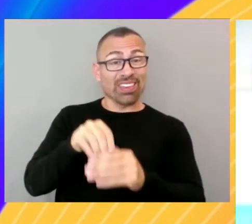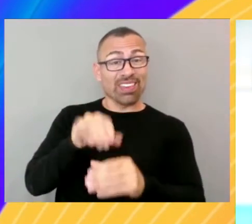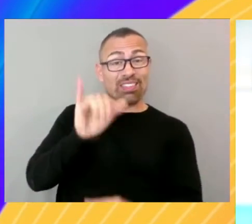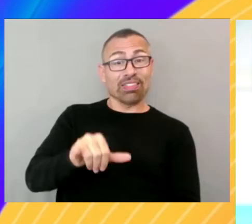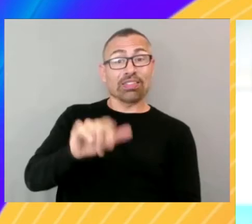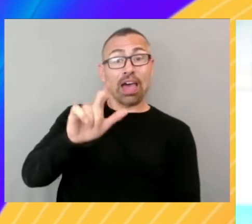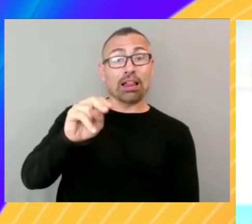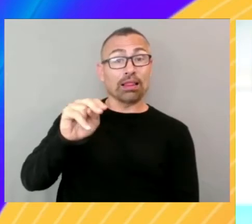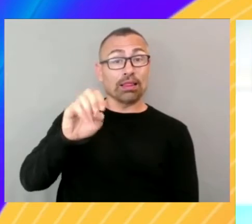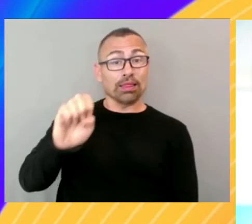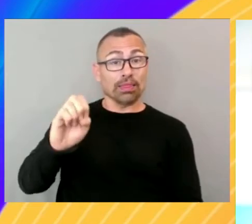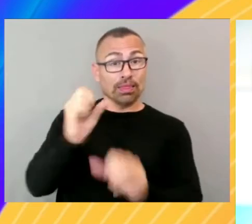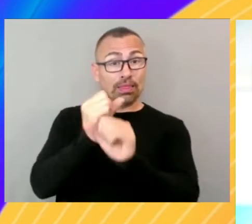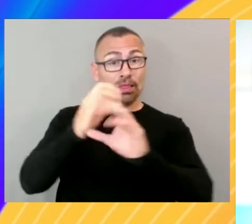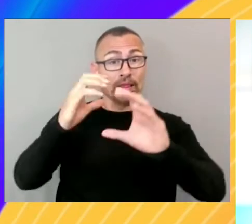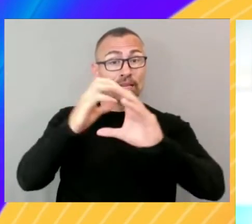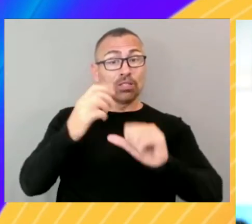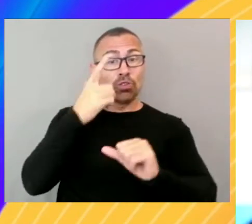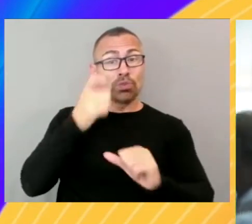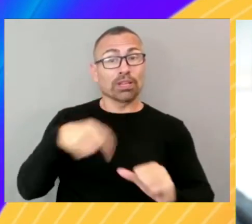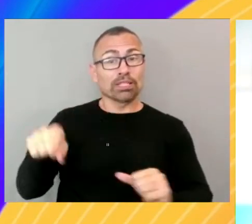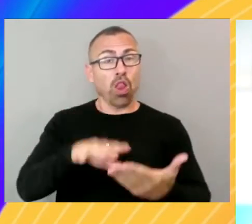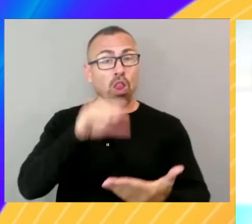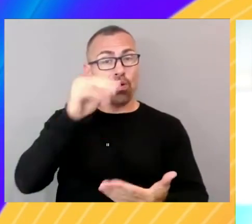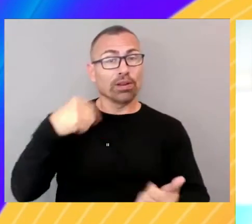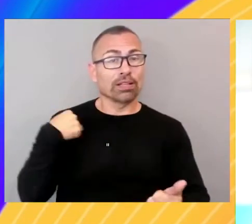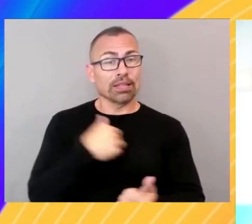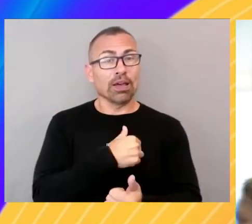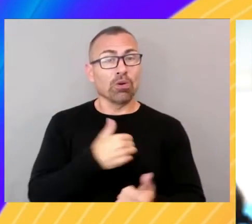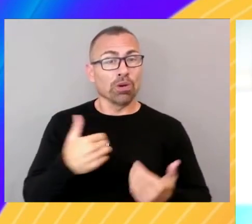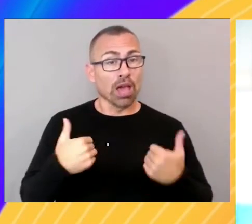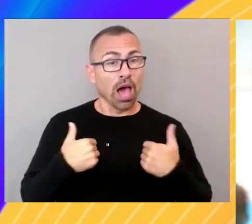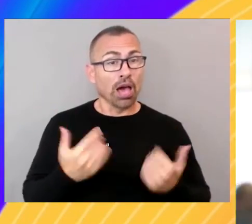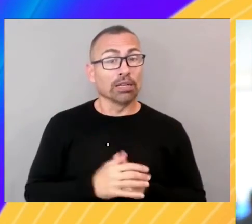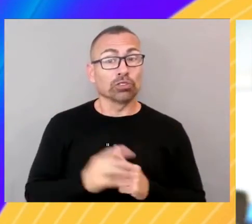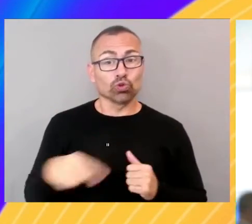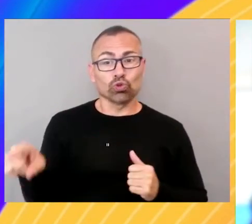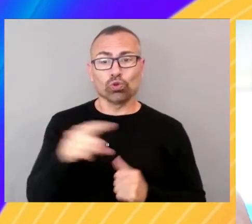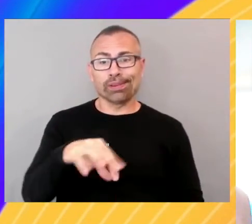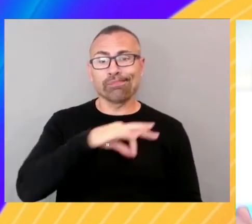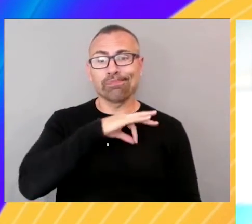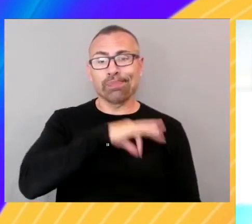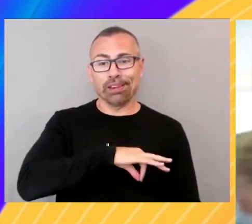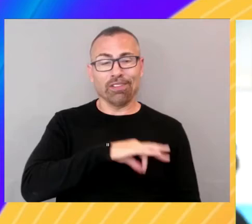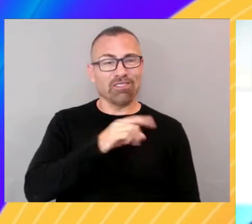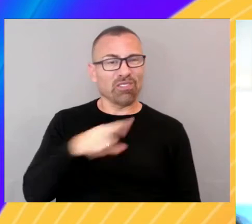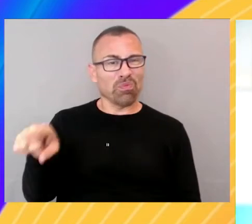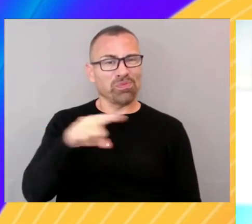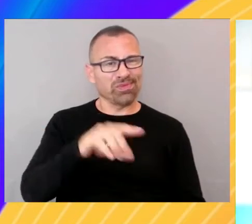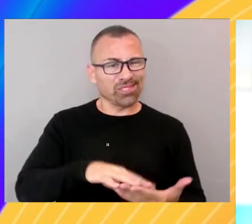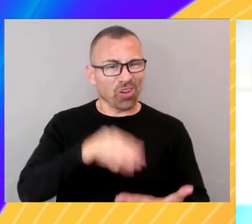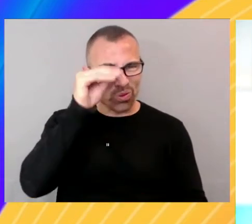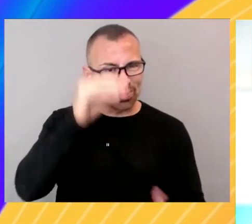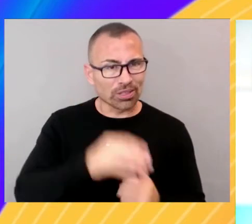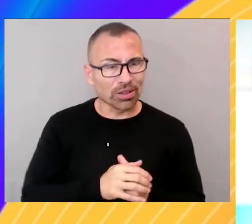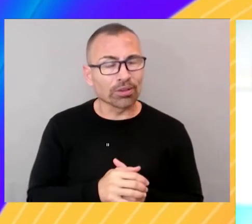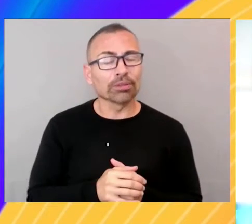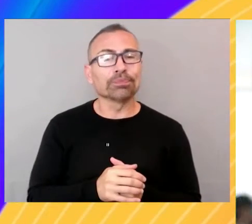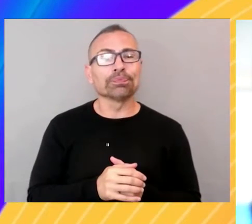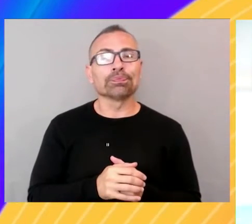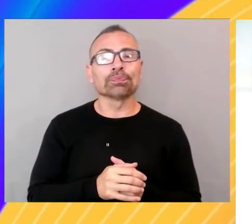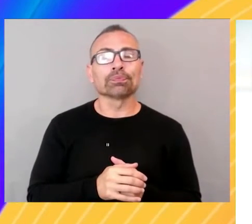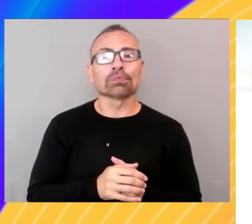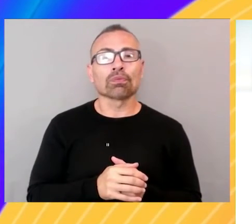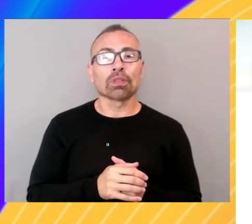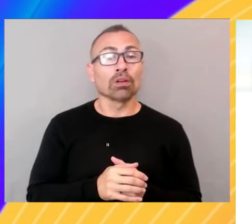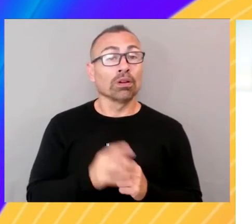benefit from our learnings without what led to those learnings, which is nice. Okay, so there's a well-architected